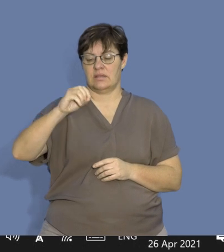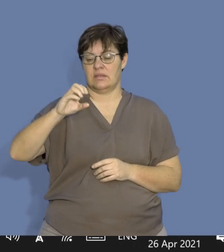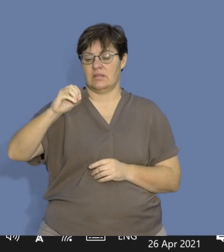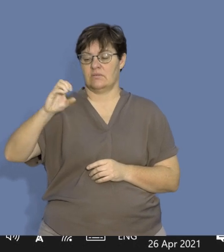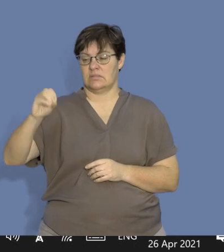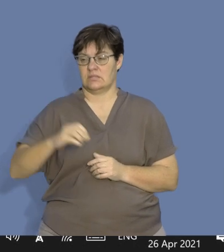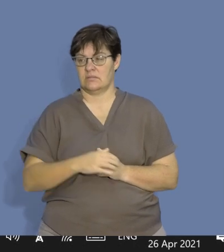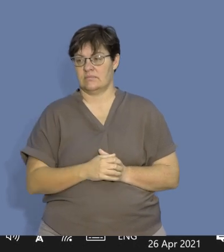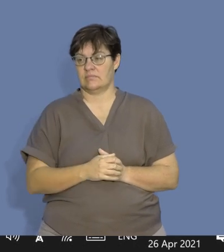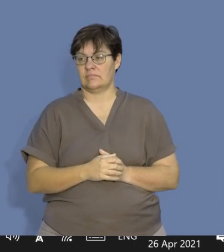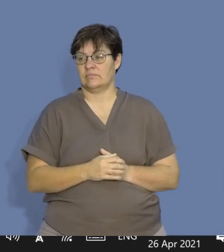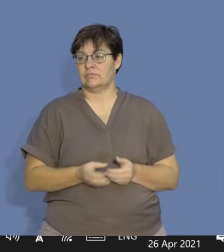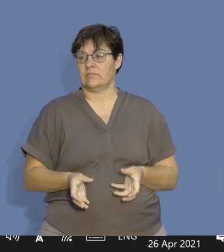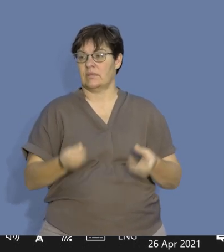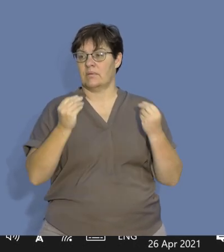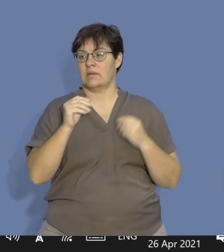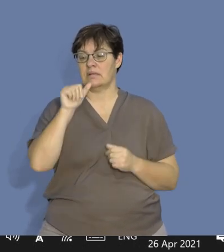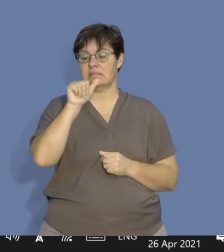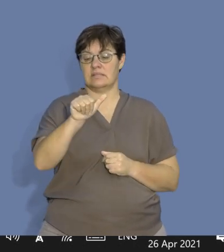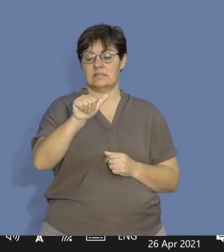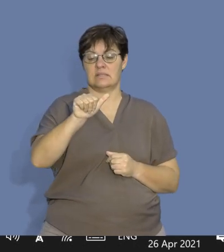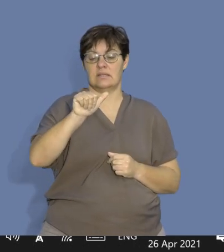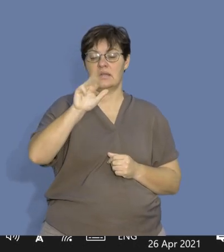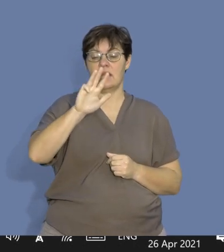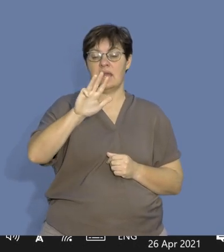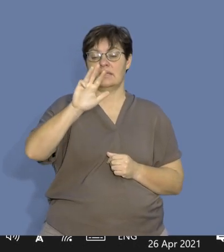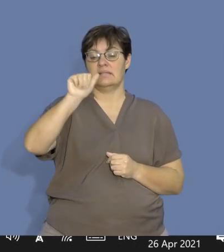336,000, and that gives us